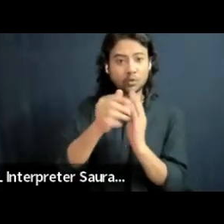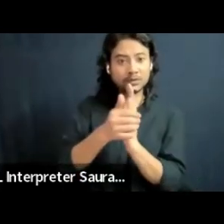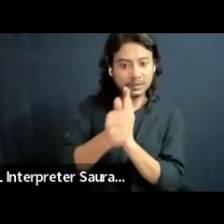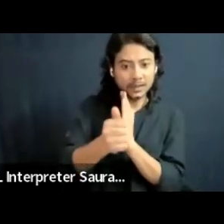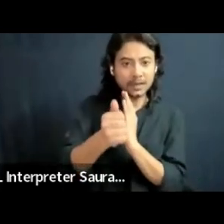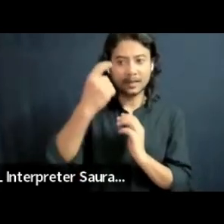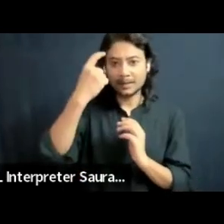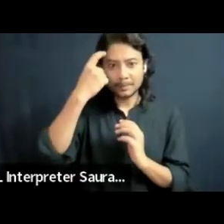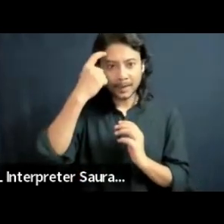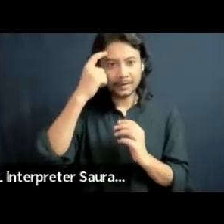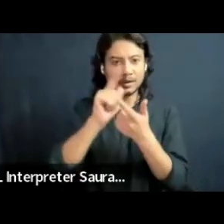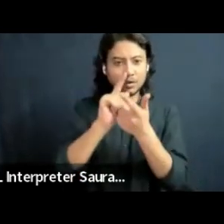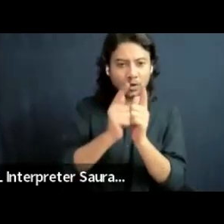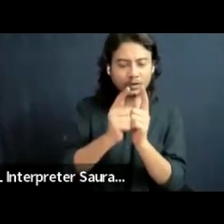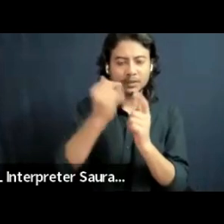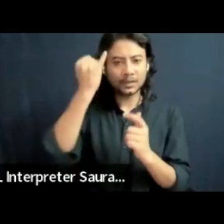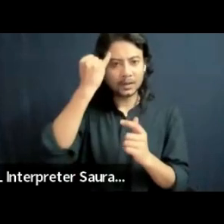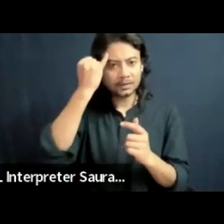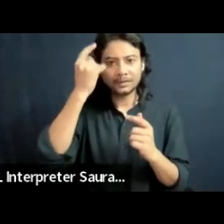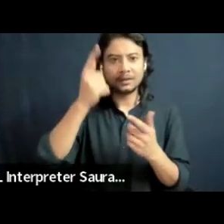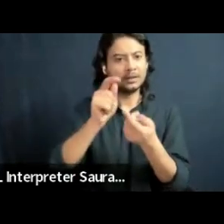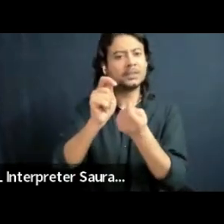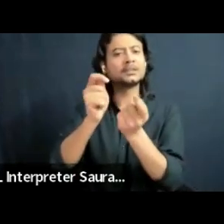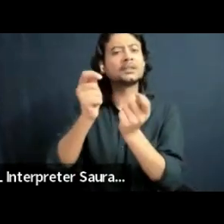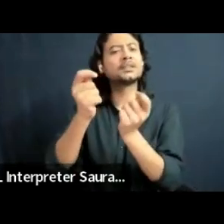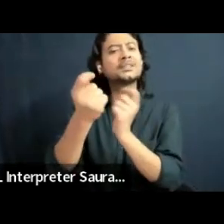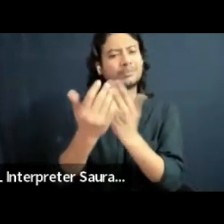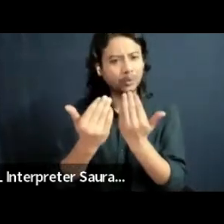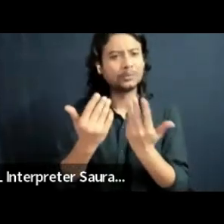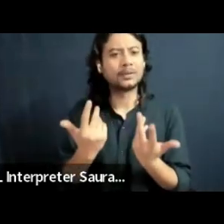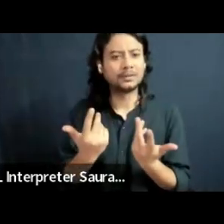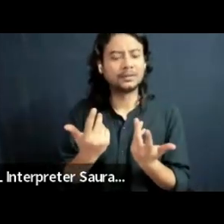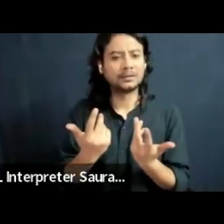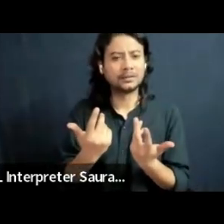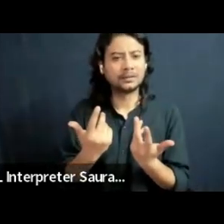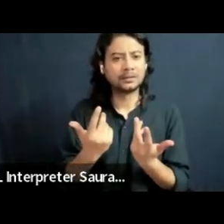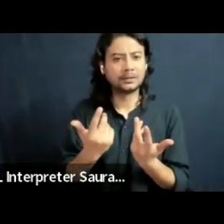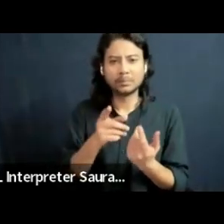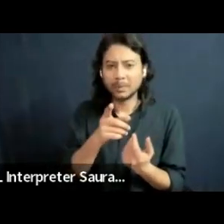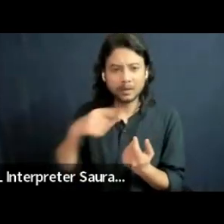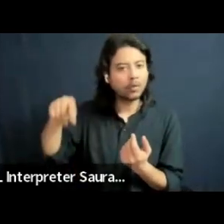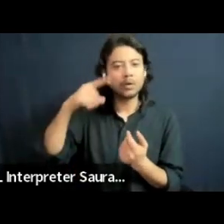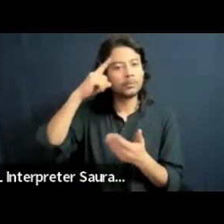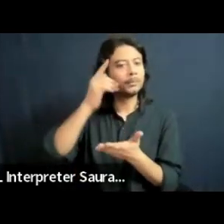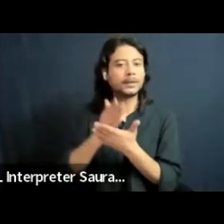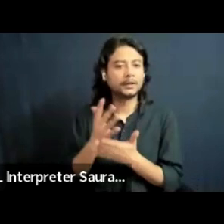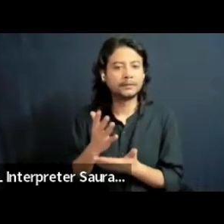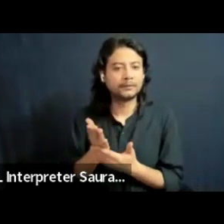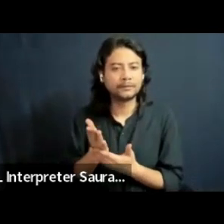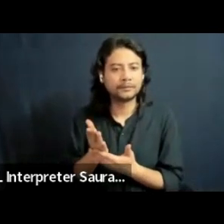she's a child. Nothing going to happen to her. She's not going to change. She's not going to develop. So